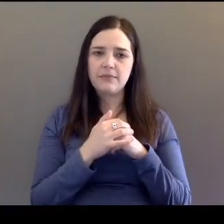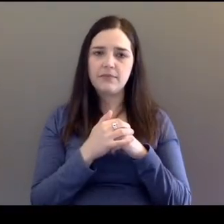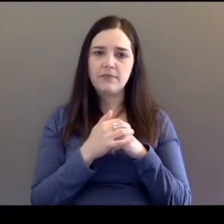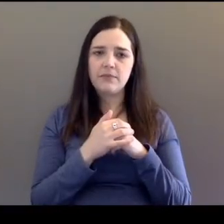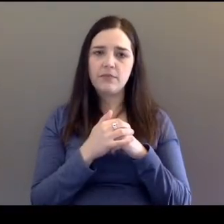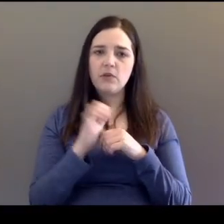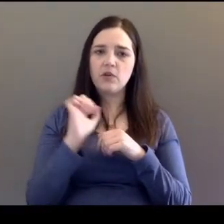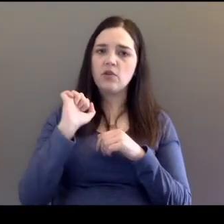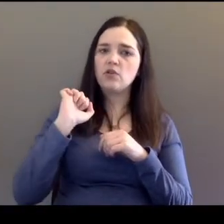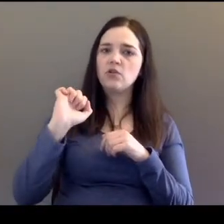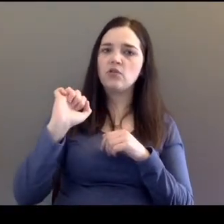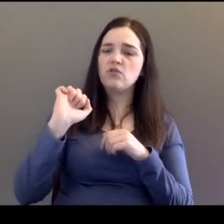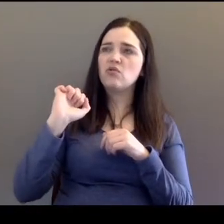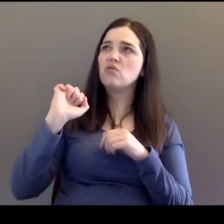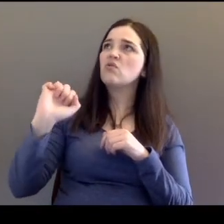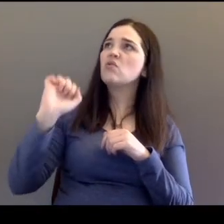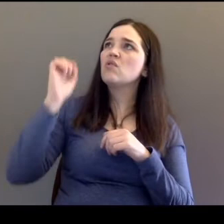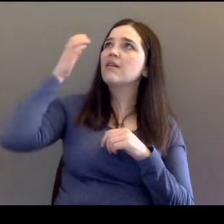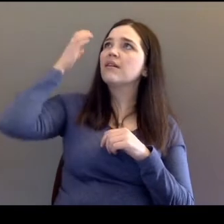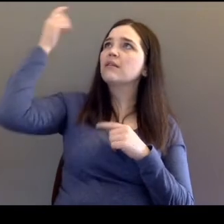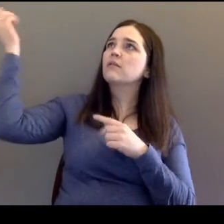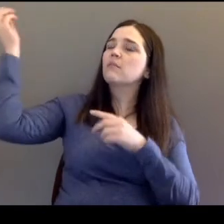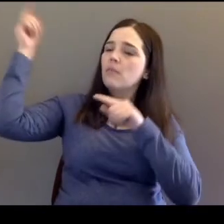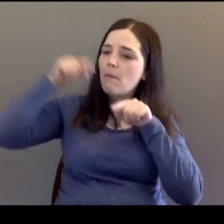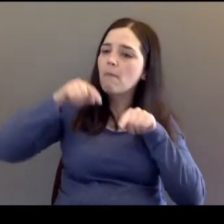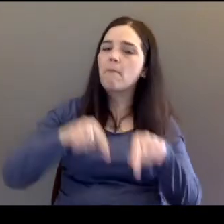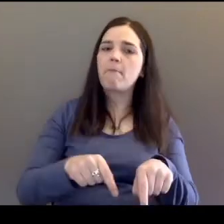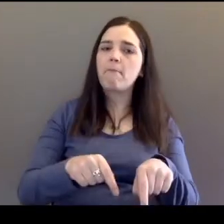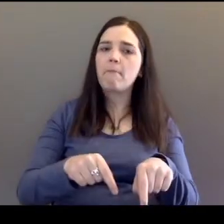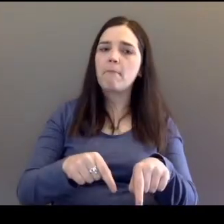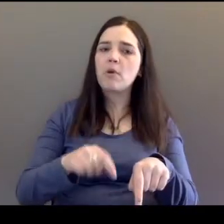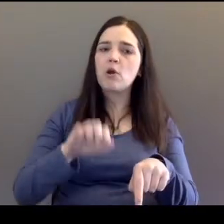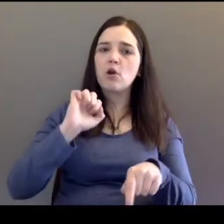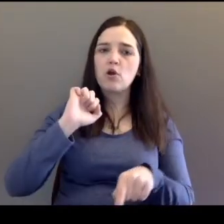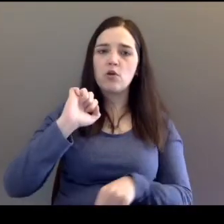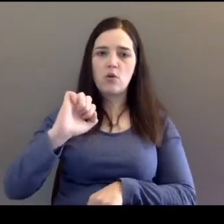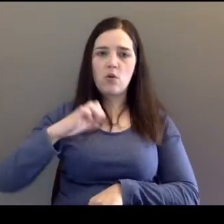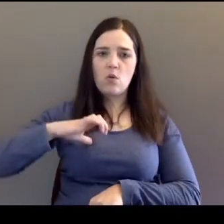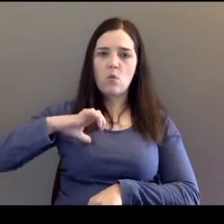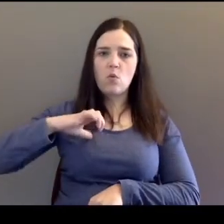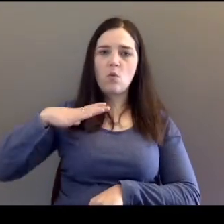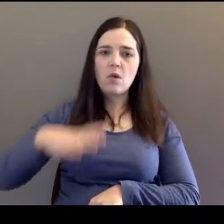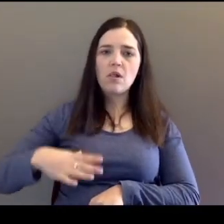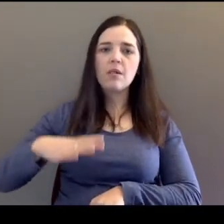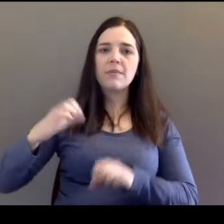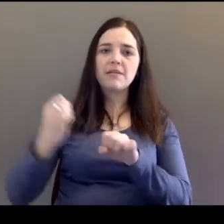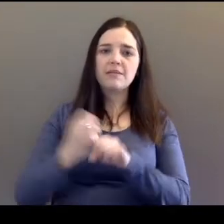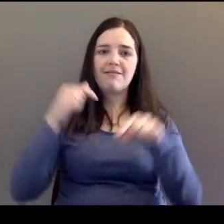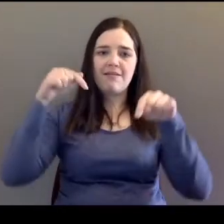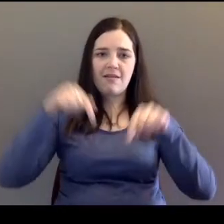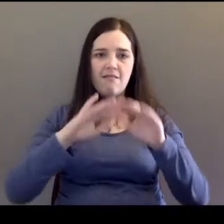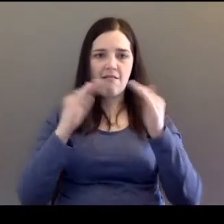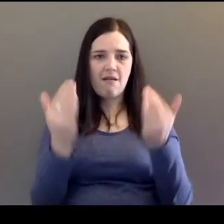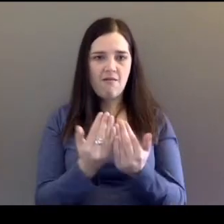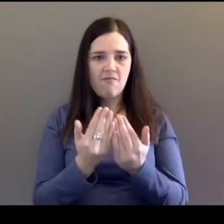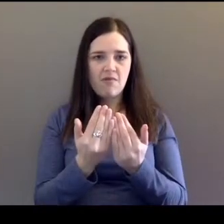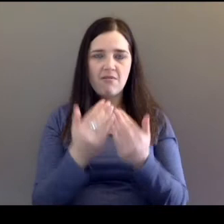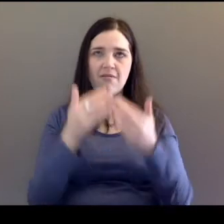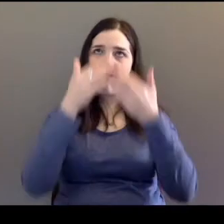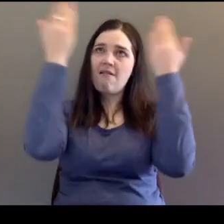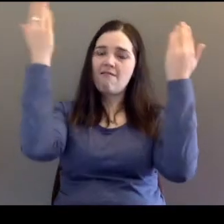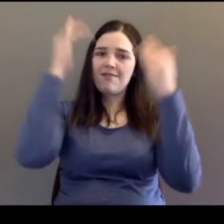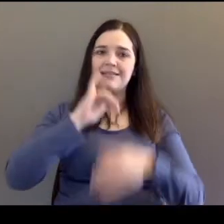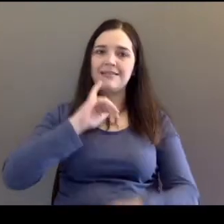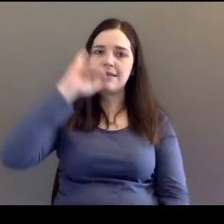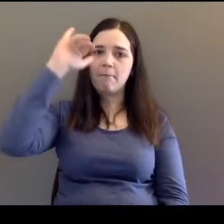Your kingdom come, says a different version of the same prayer. Your will be done here on the earth as it is in heaven.